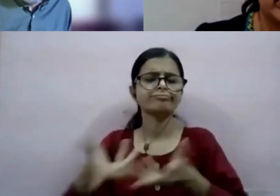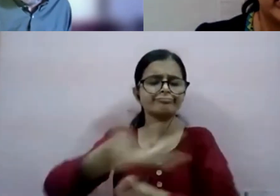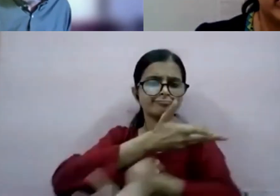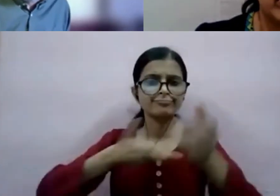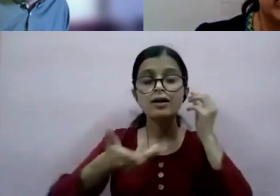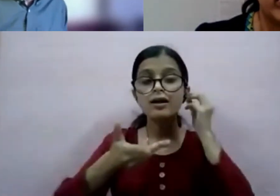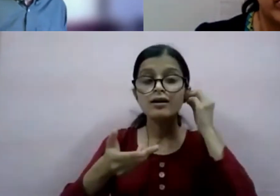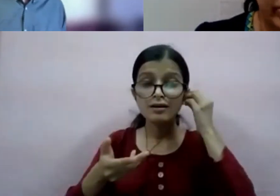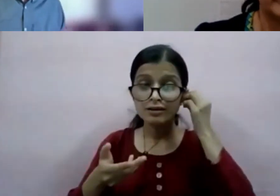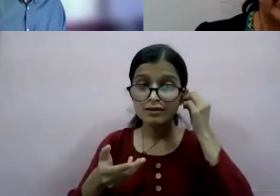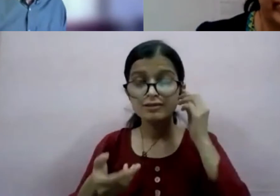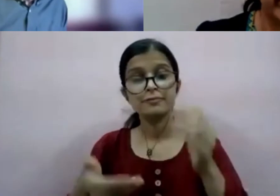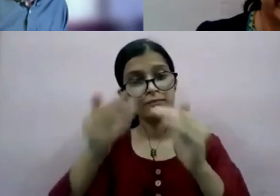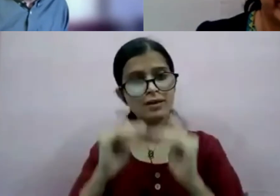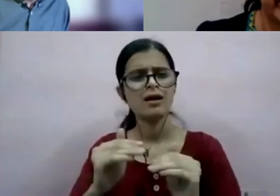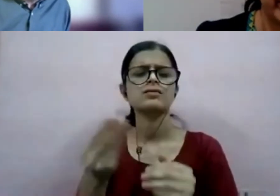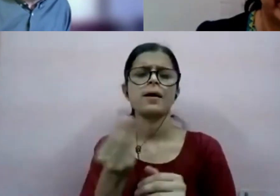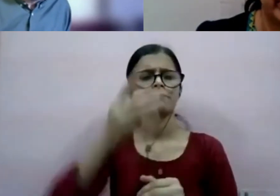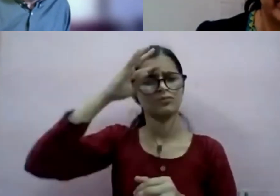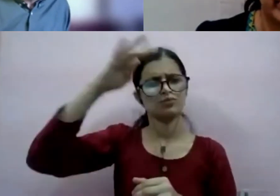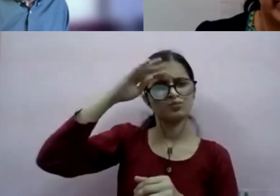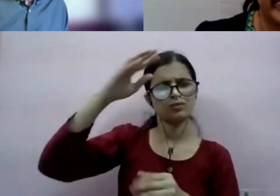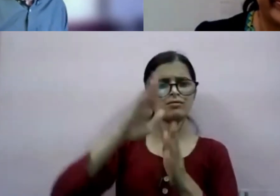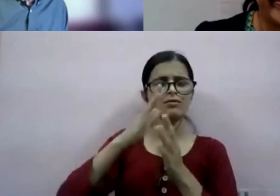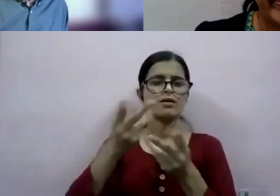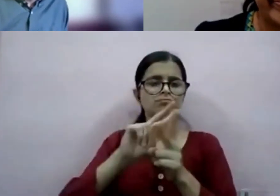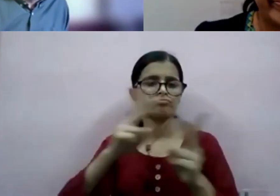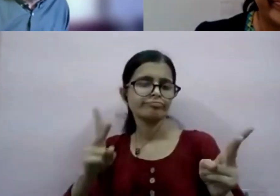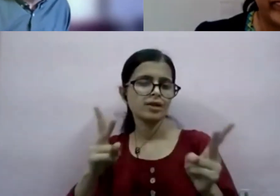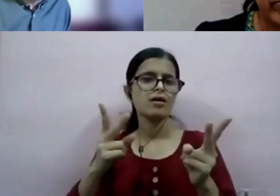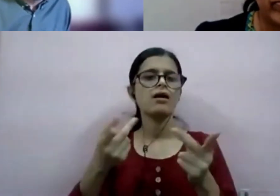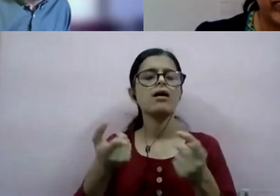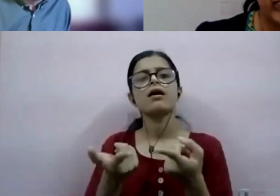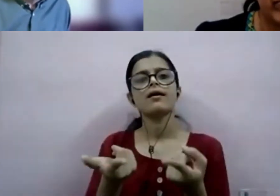within feminist literature, such as Liz Stanley's work on